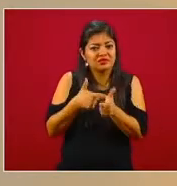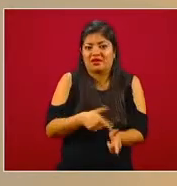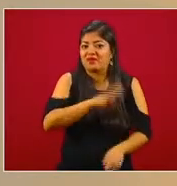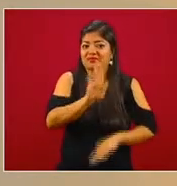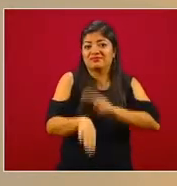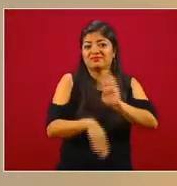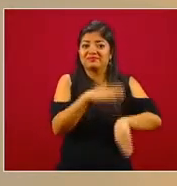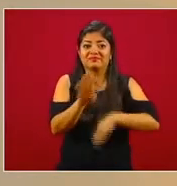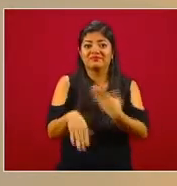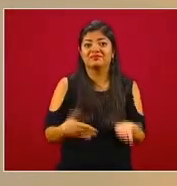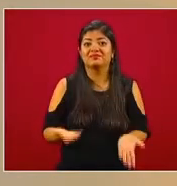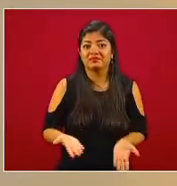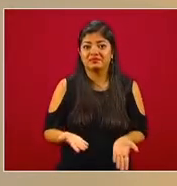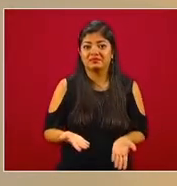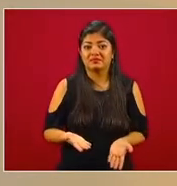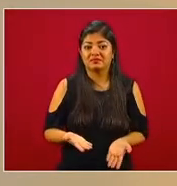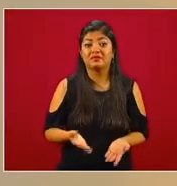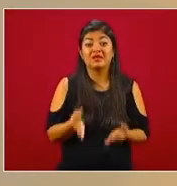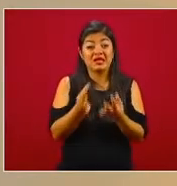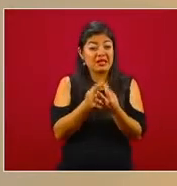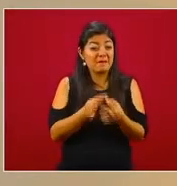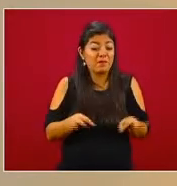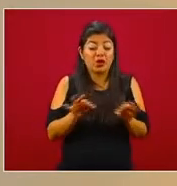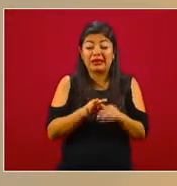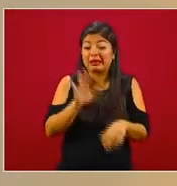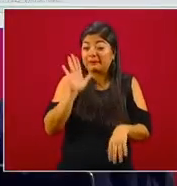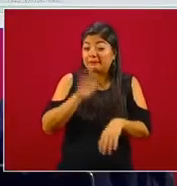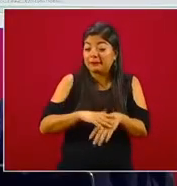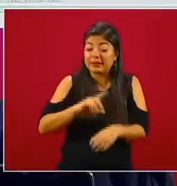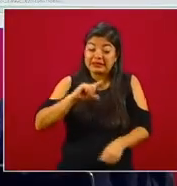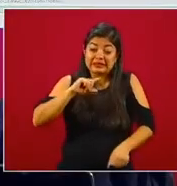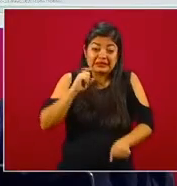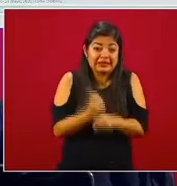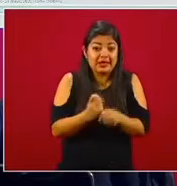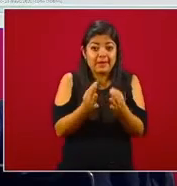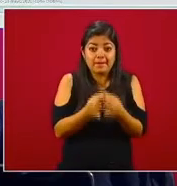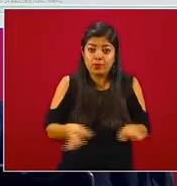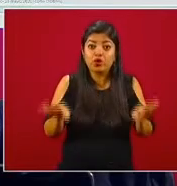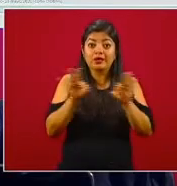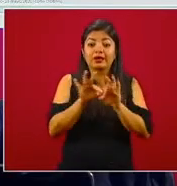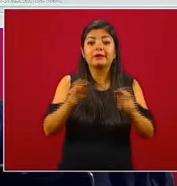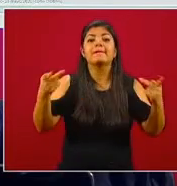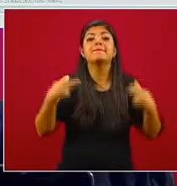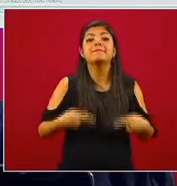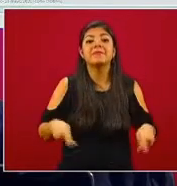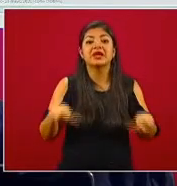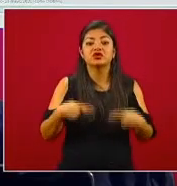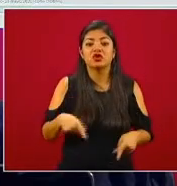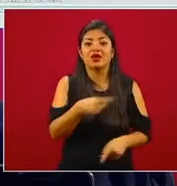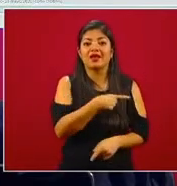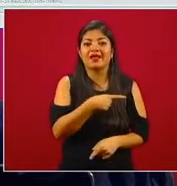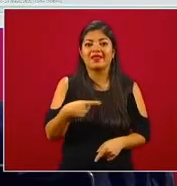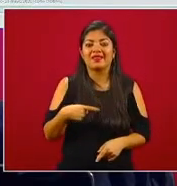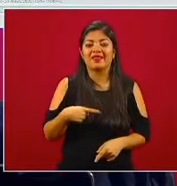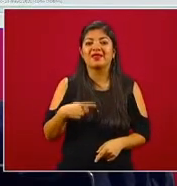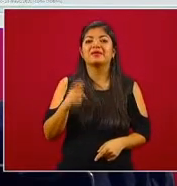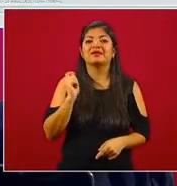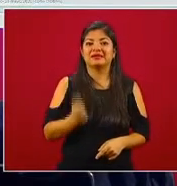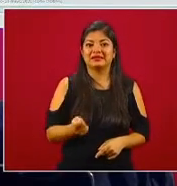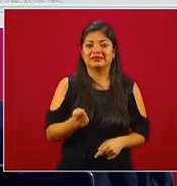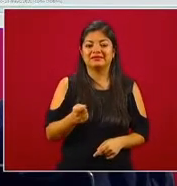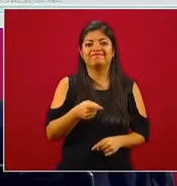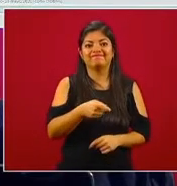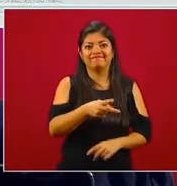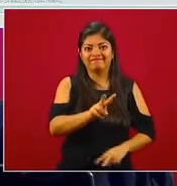Lo que es we will importantísimo, unfortunately have extremadamente importante, death. es que las What's personas extremely tengan la important posibilidad de is